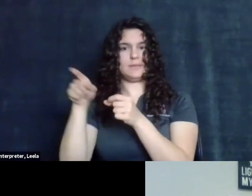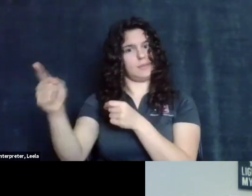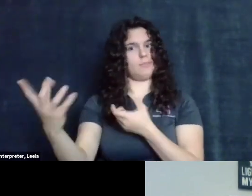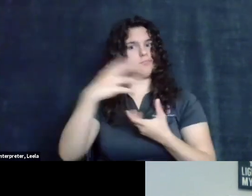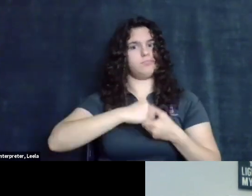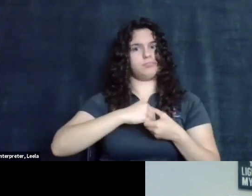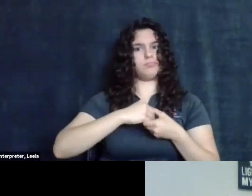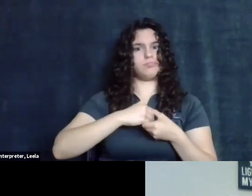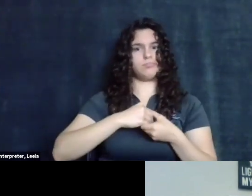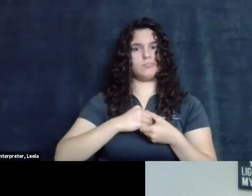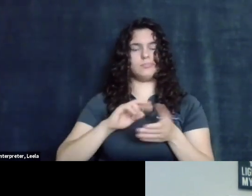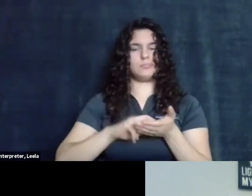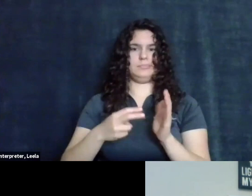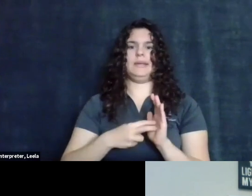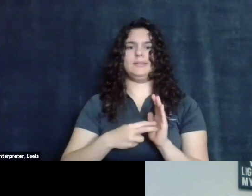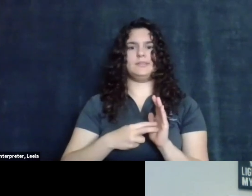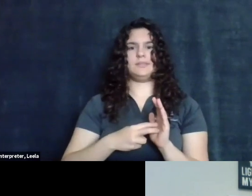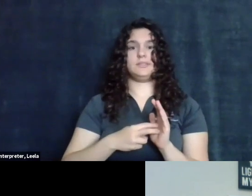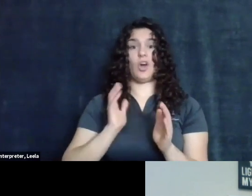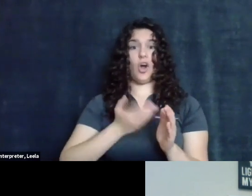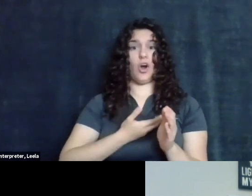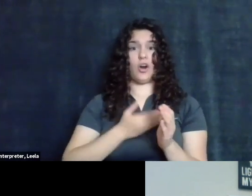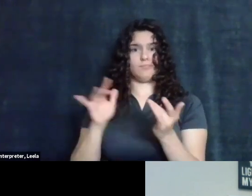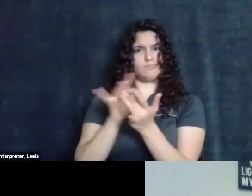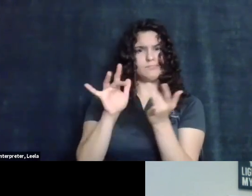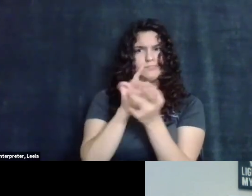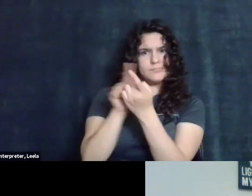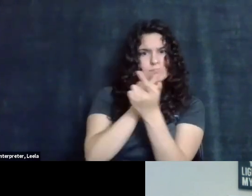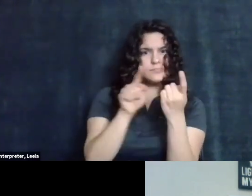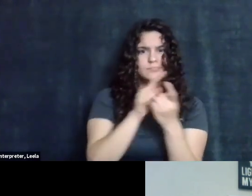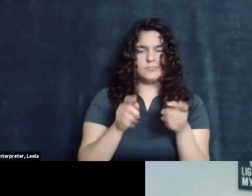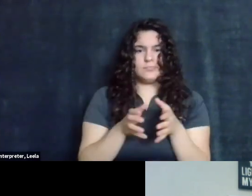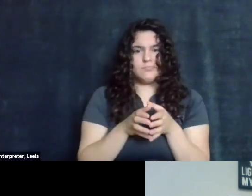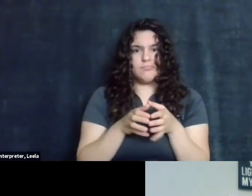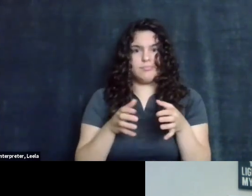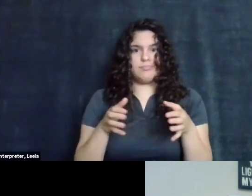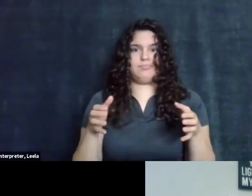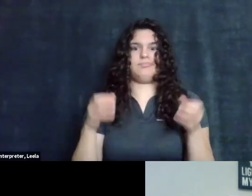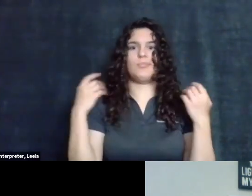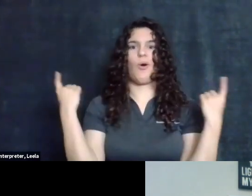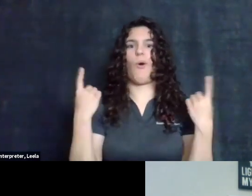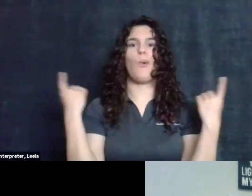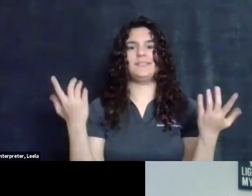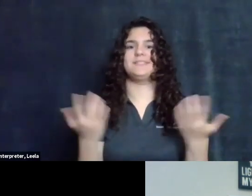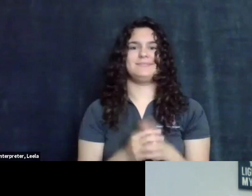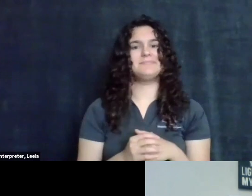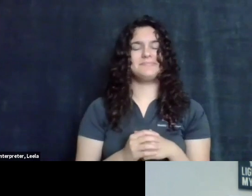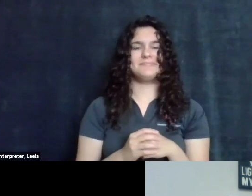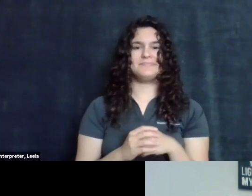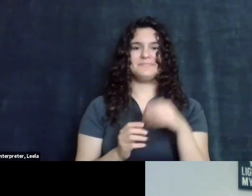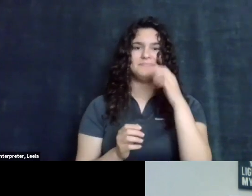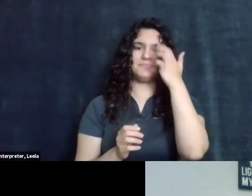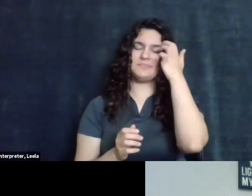we are always expanding our network, and that really helps. And we've got quite a few